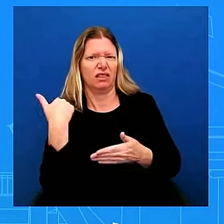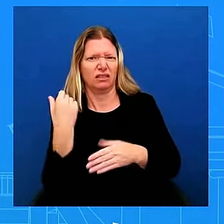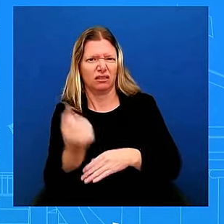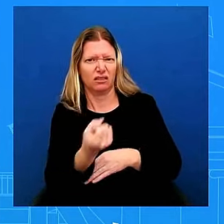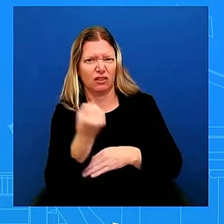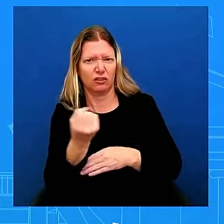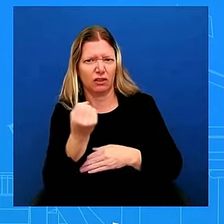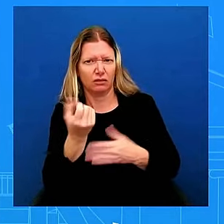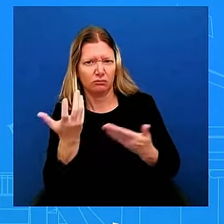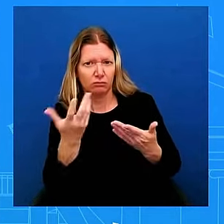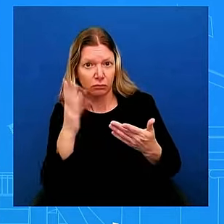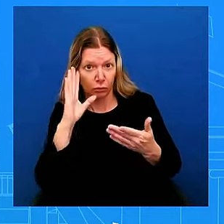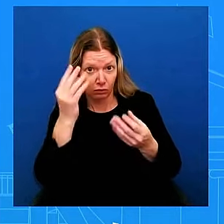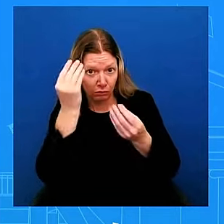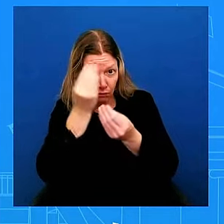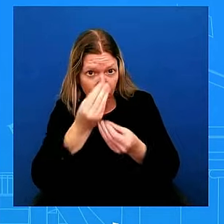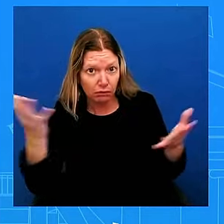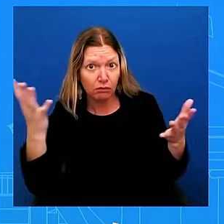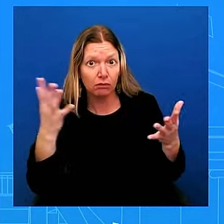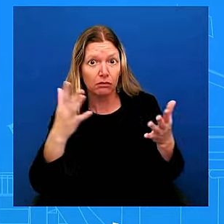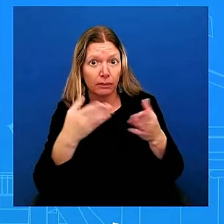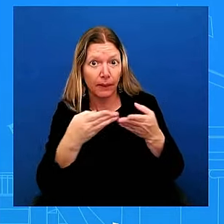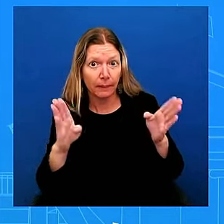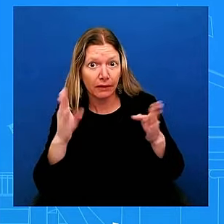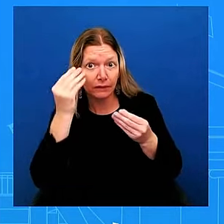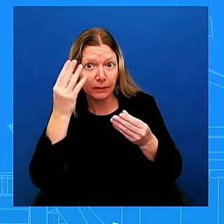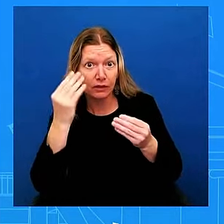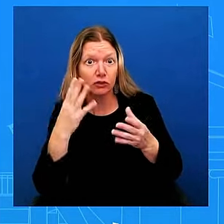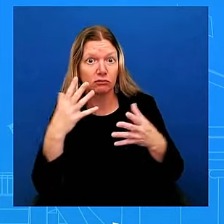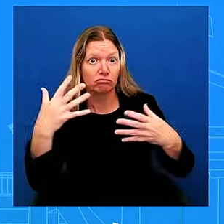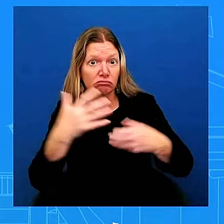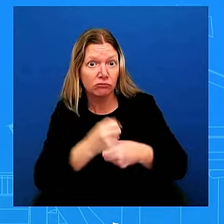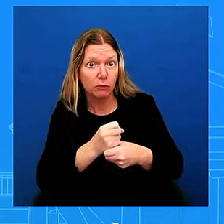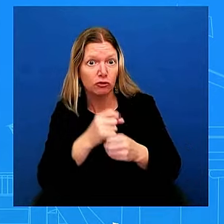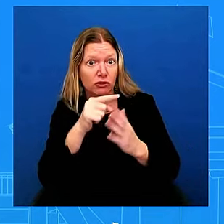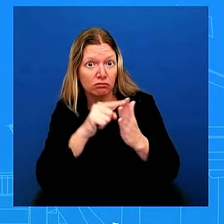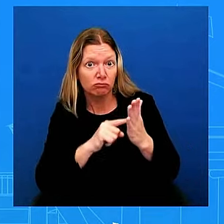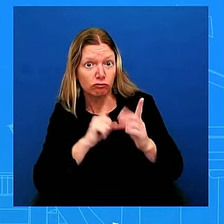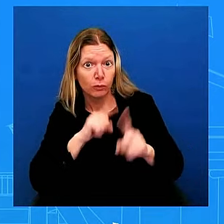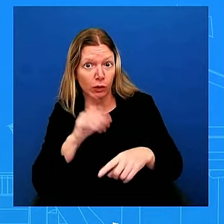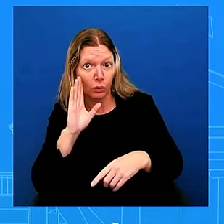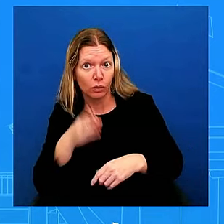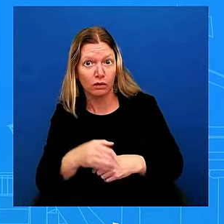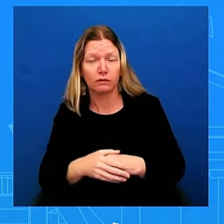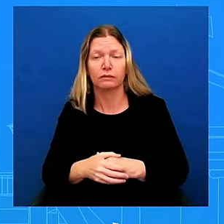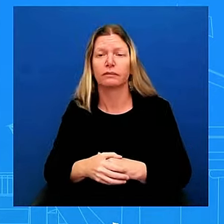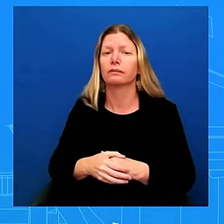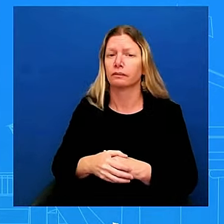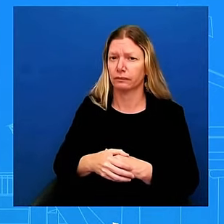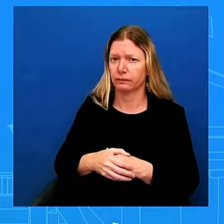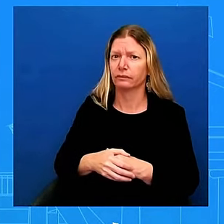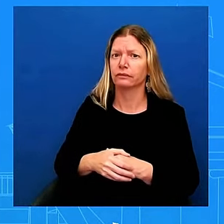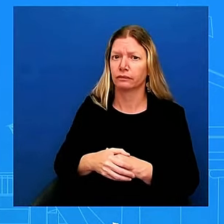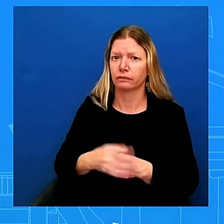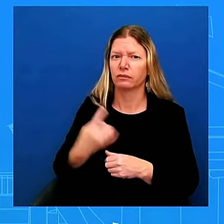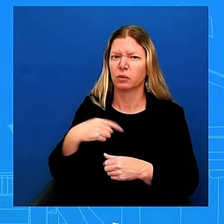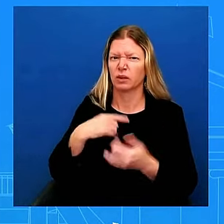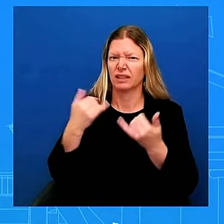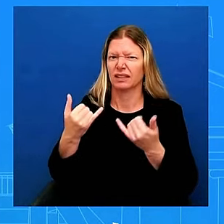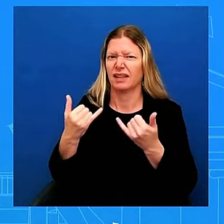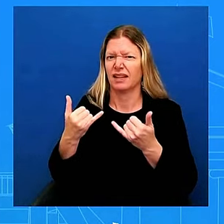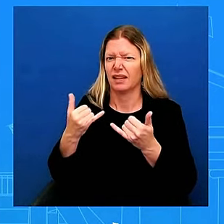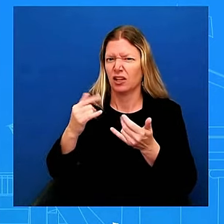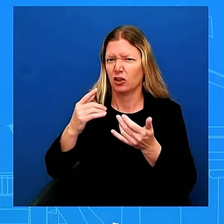those findings be made public? We are indeed in the process of selecting who will lead the independent review.